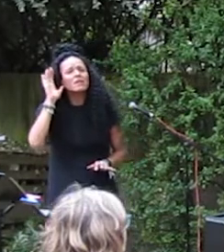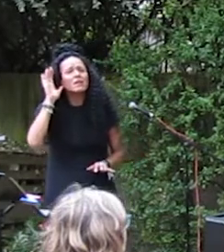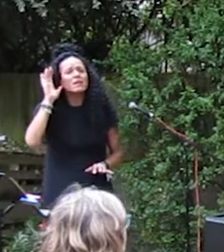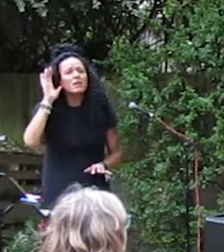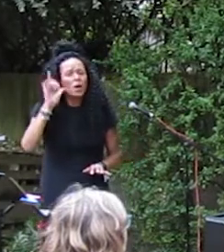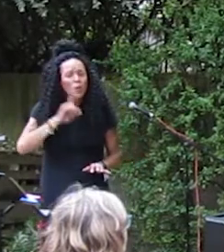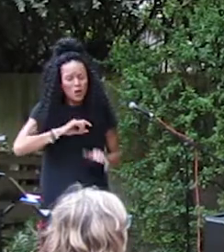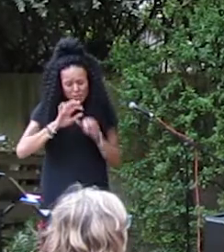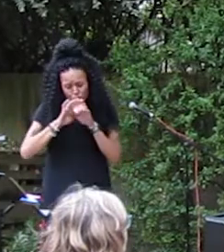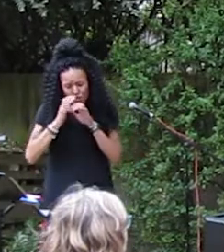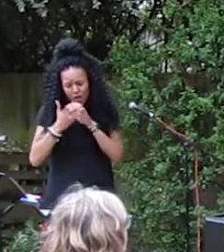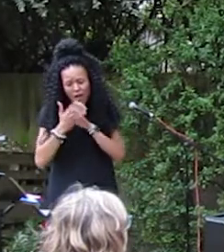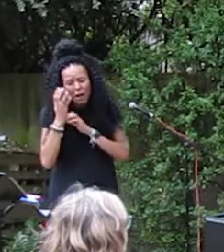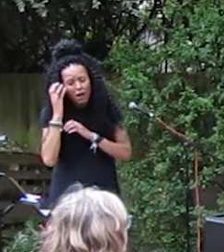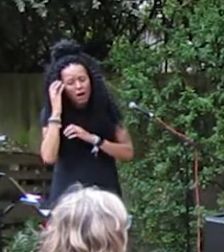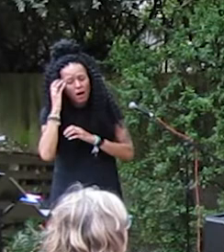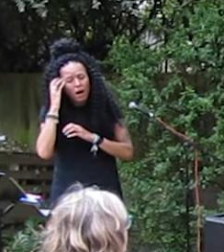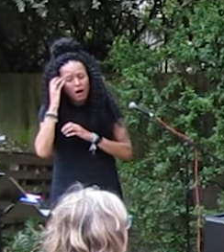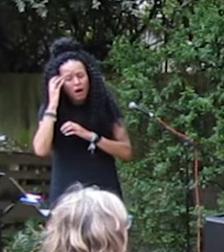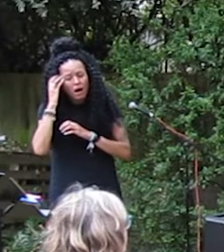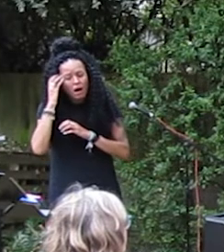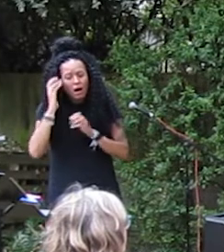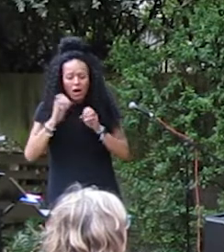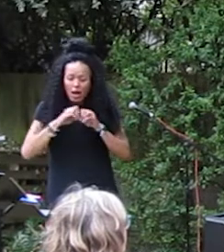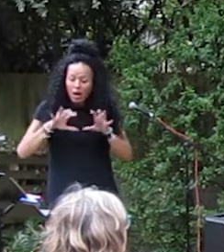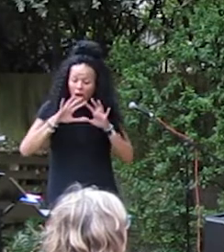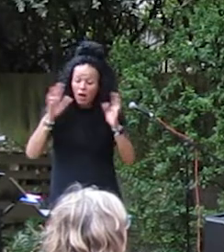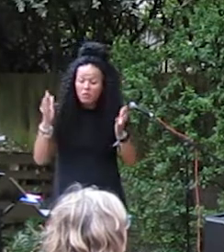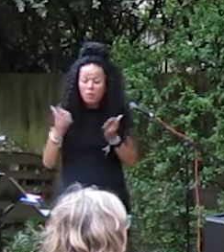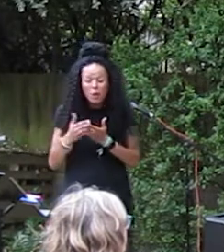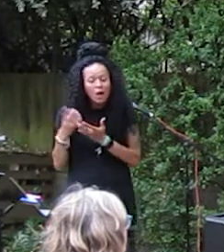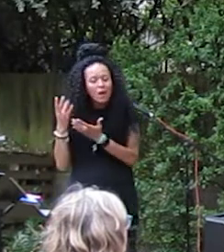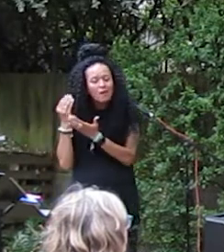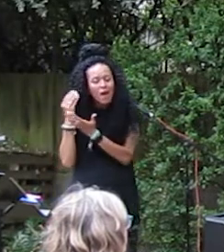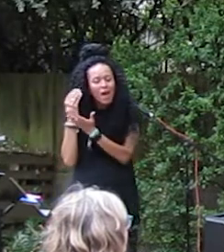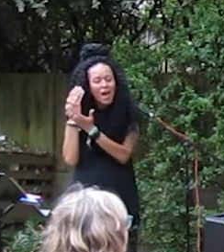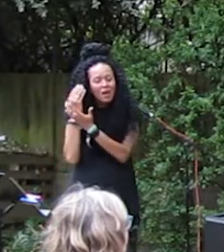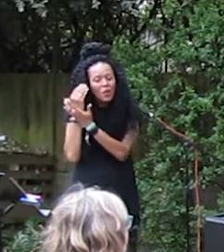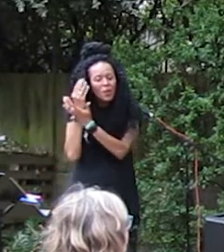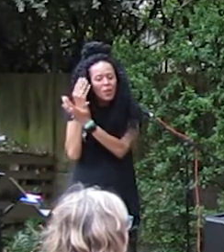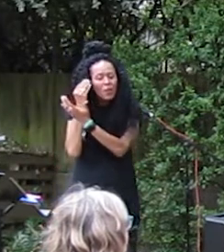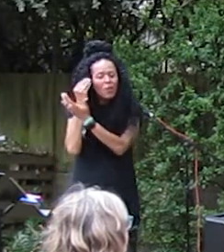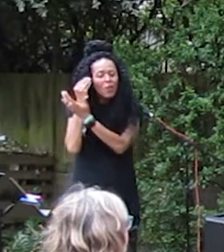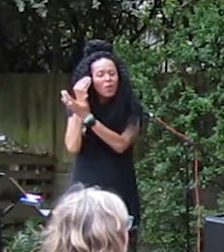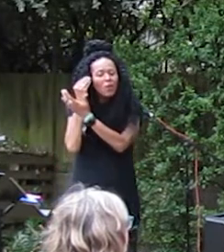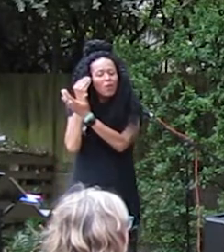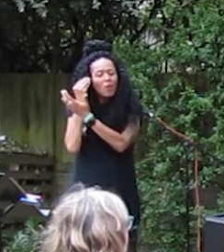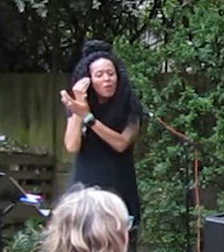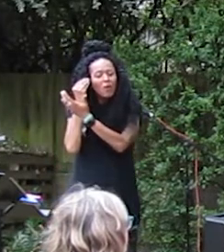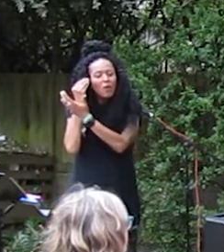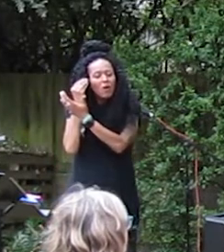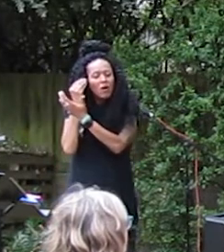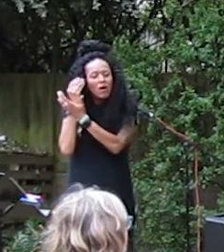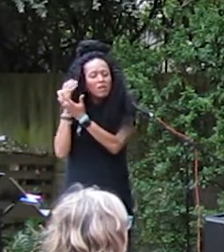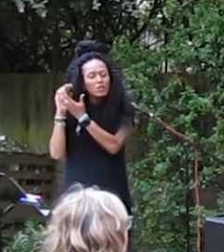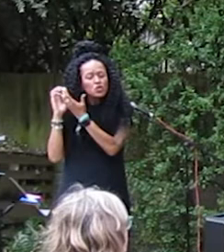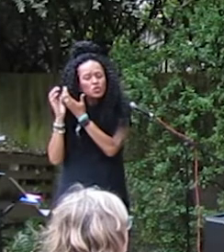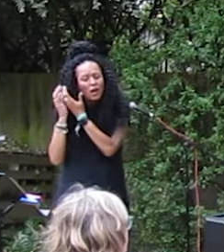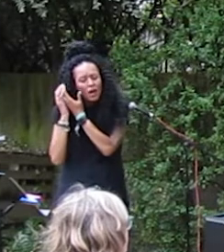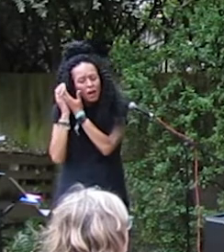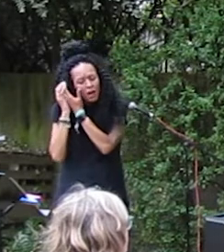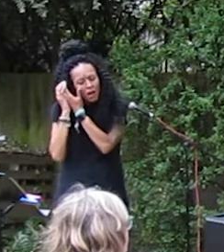Listen, for a lost world mourner's here. Fay the cold